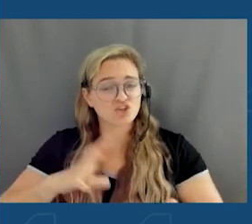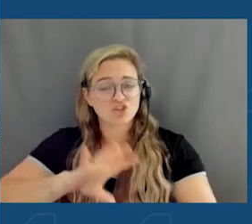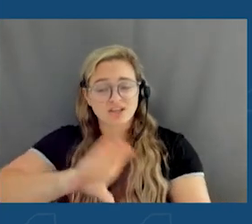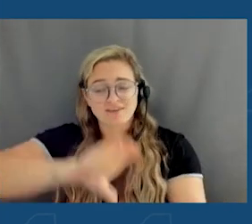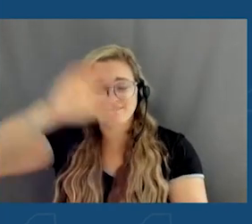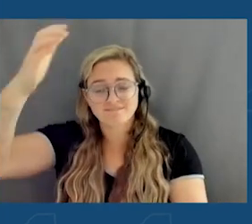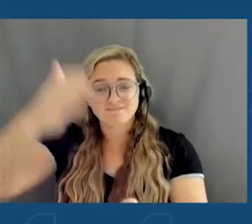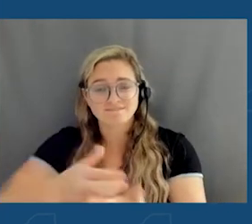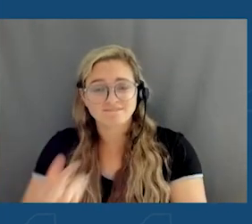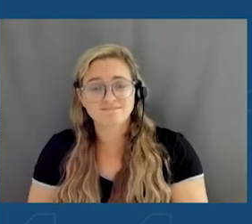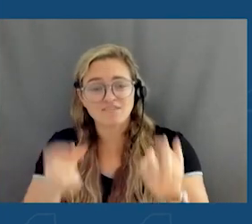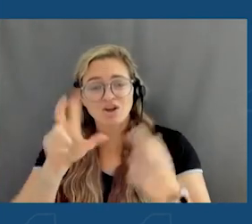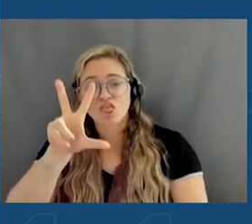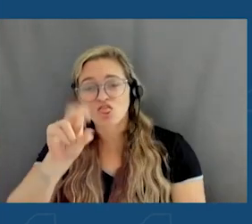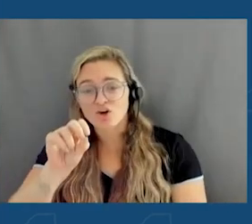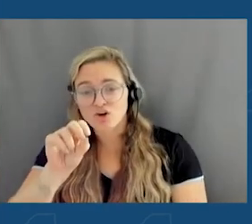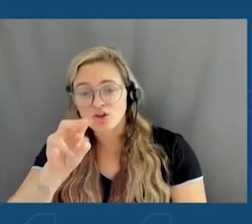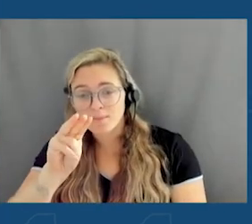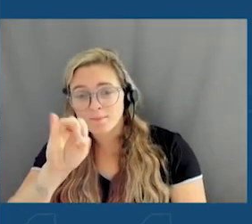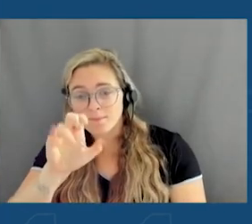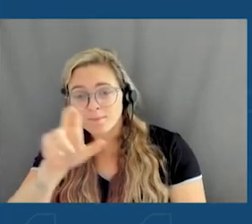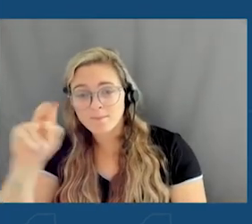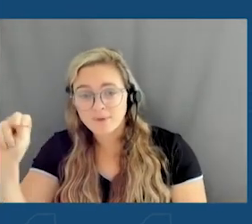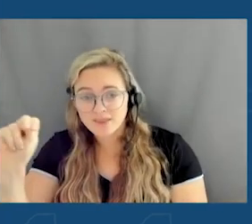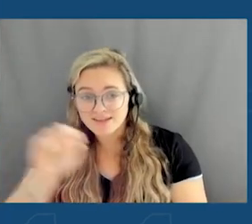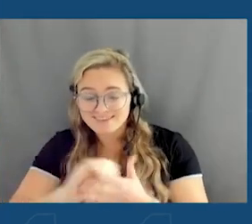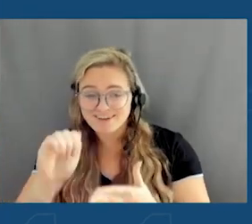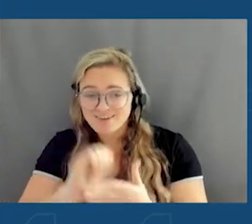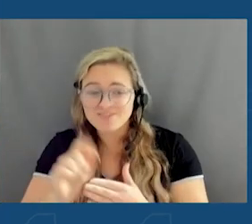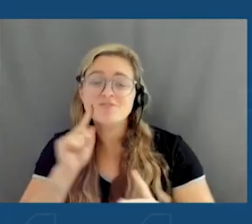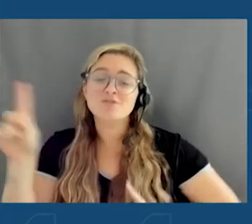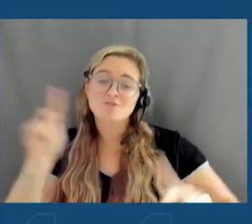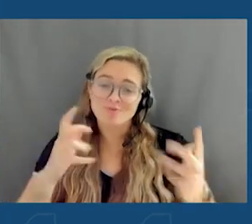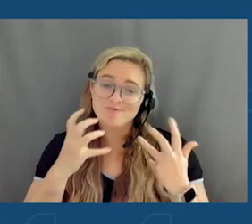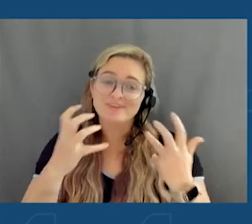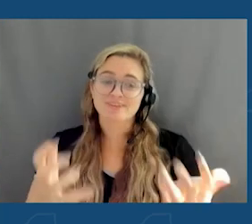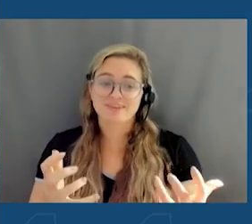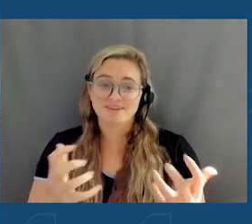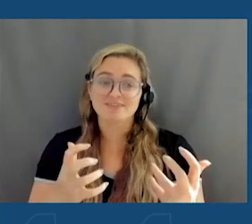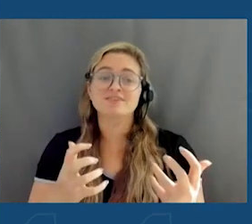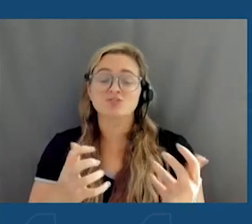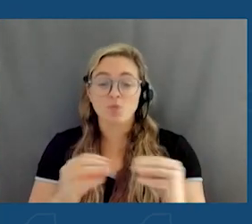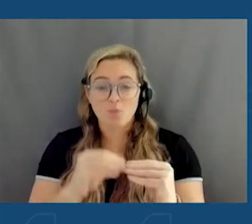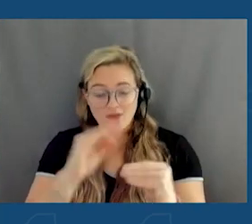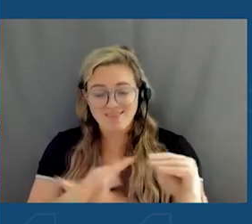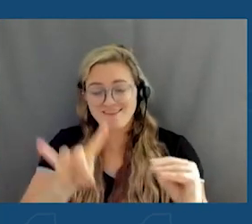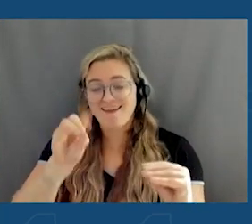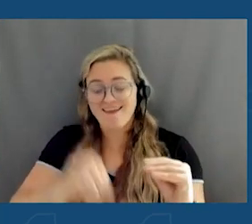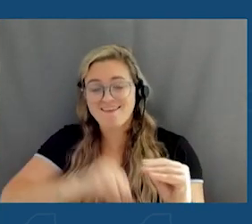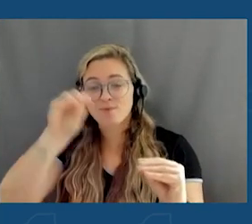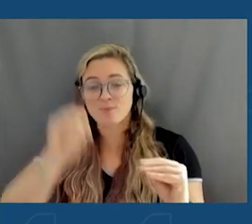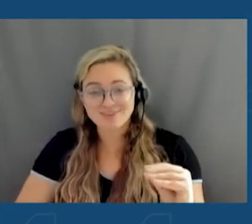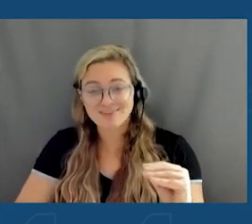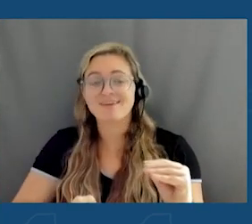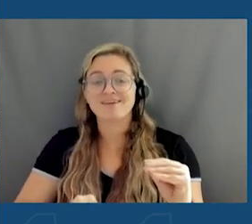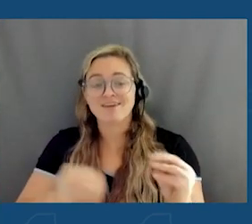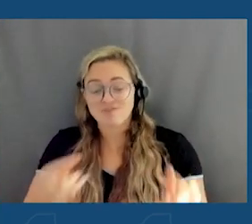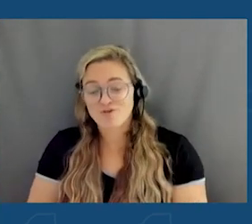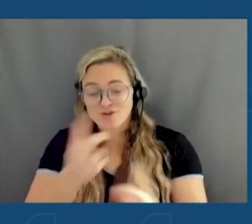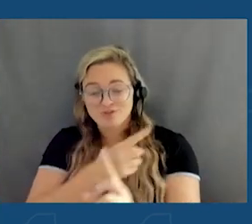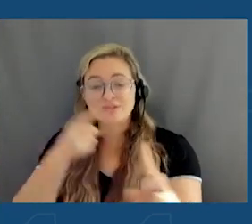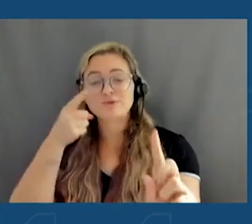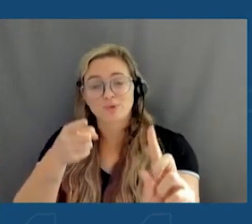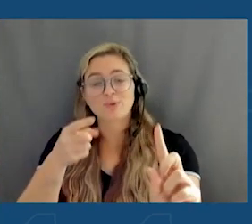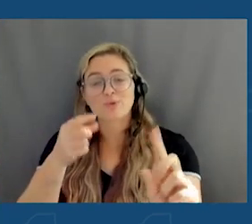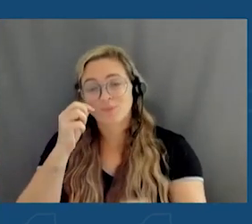$30 million for the People's Theater, surpassing 80% of our capital fundraising goal.